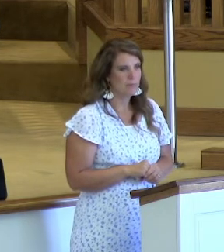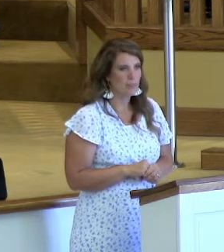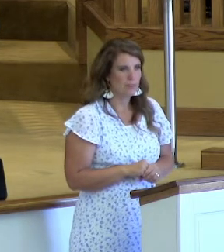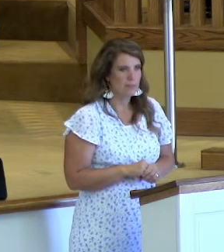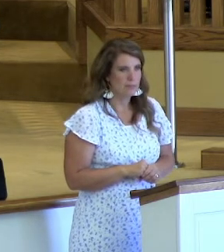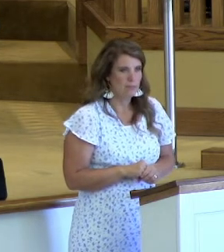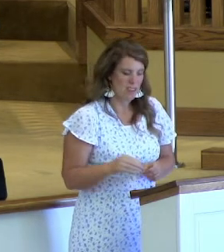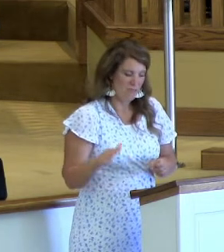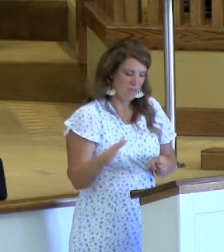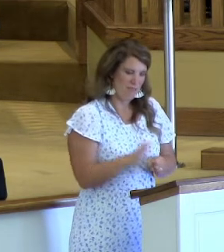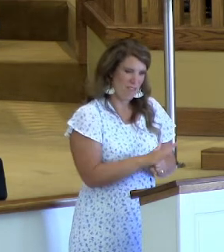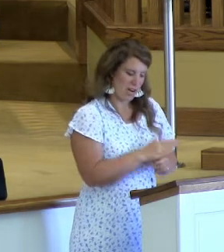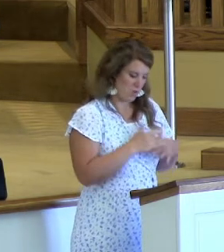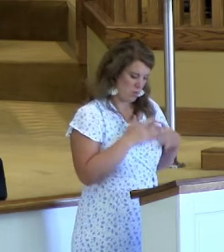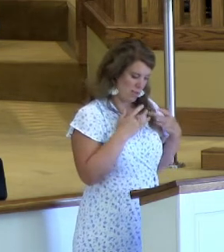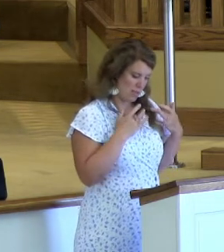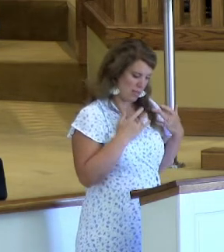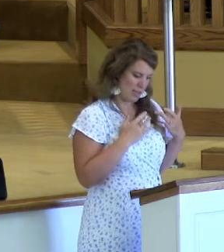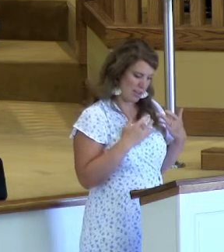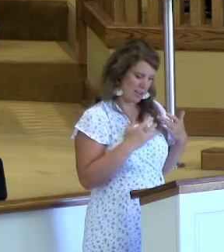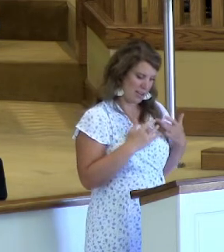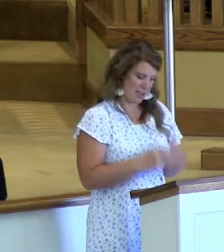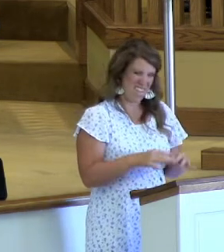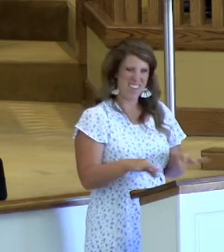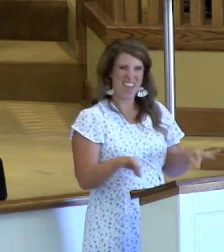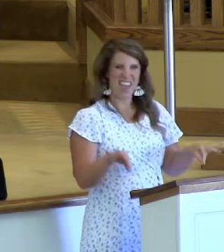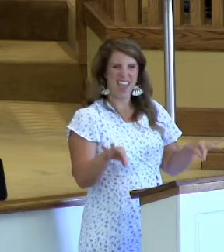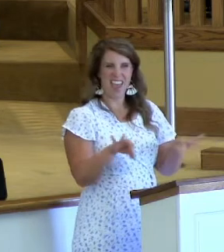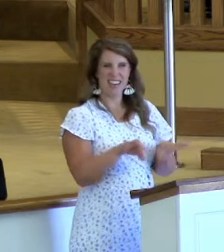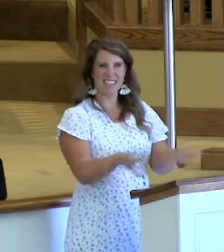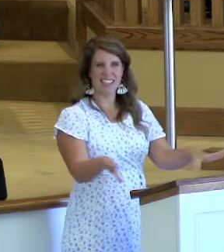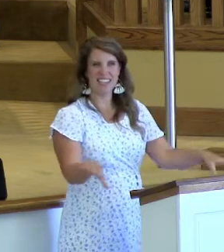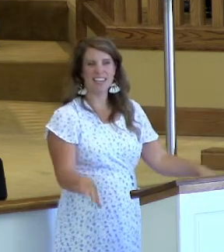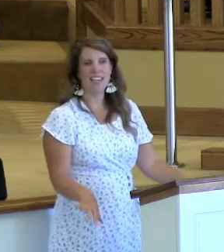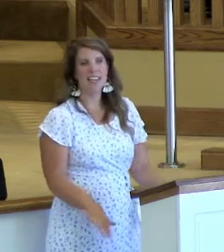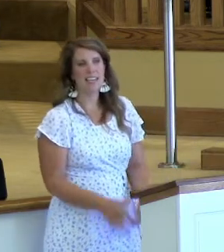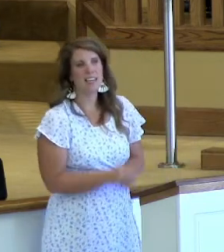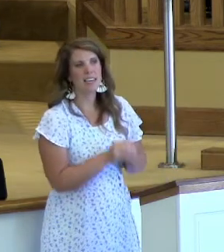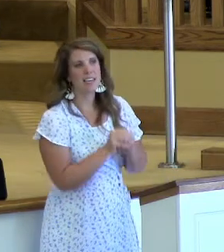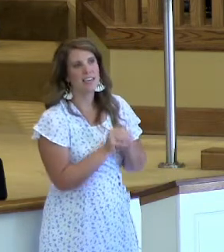inside, fill their hearts with vanity,